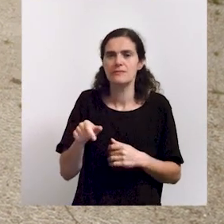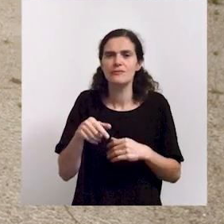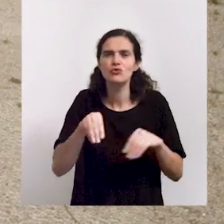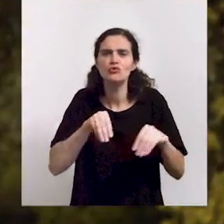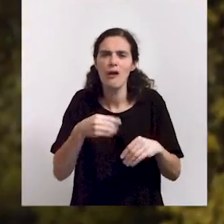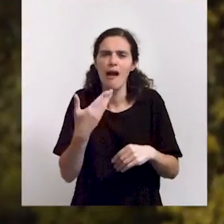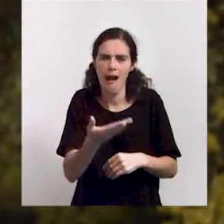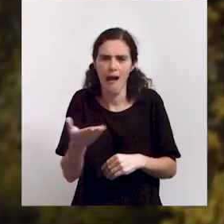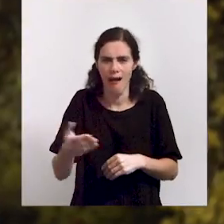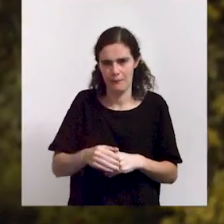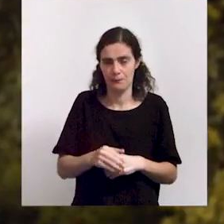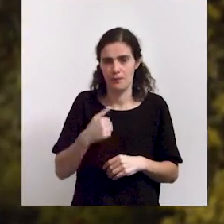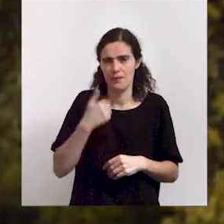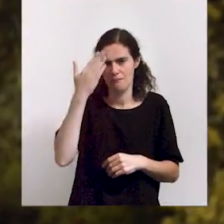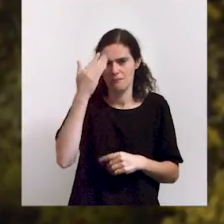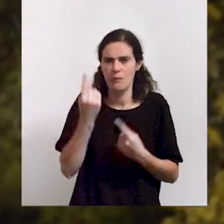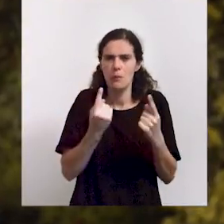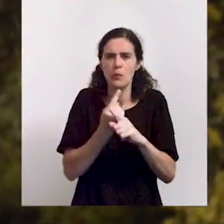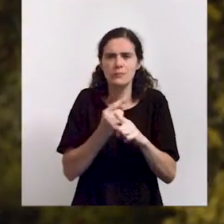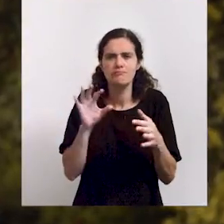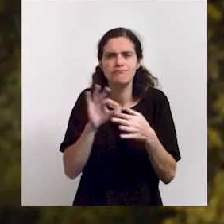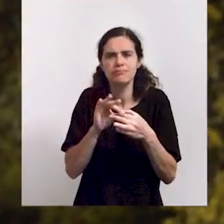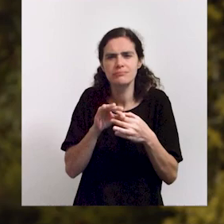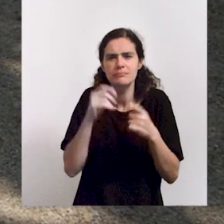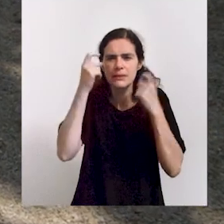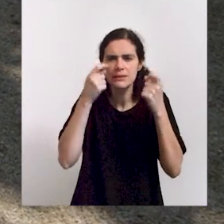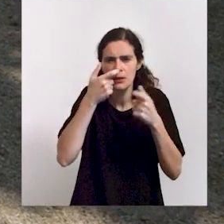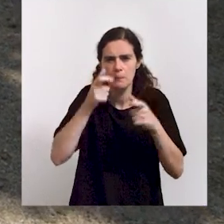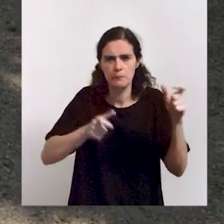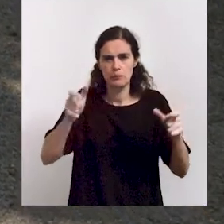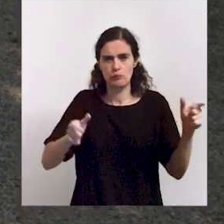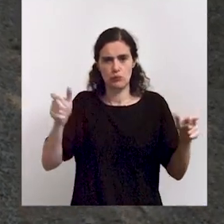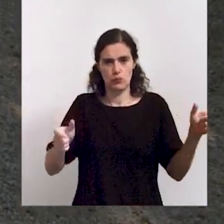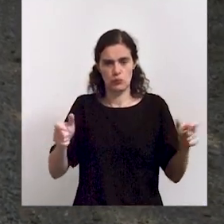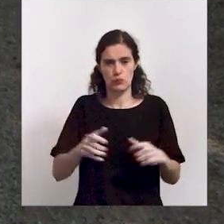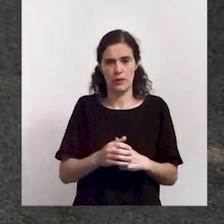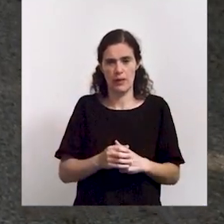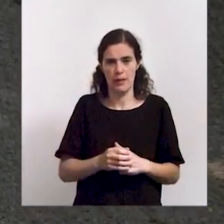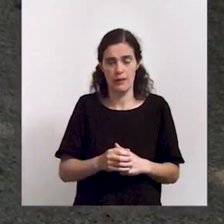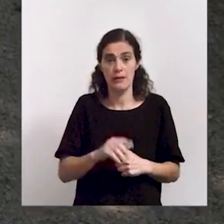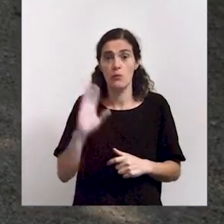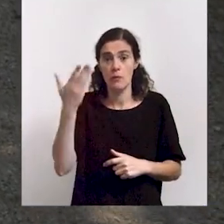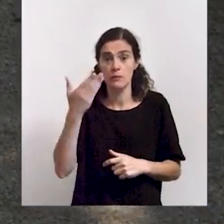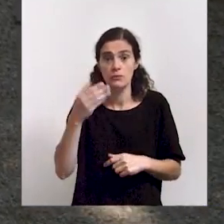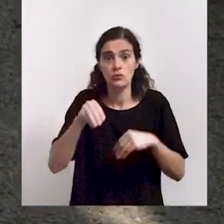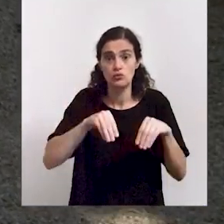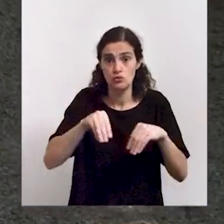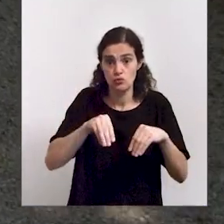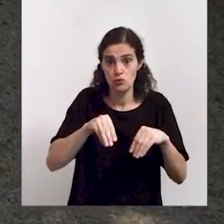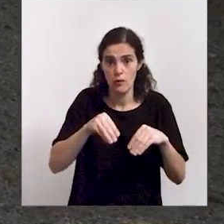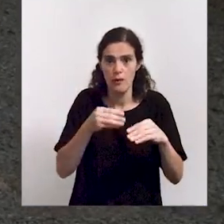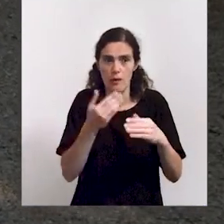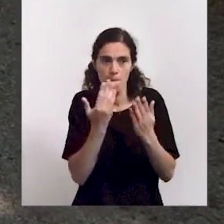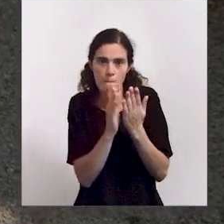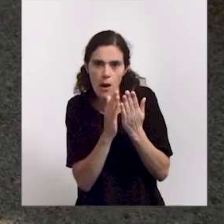humanity with this door, is when you play the game, when you go through the door, you lower